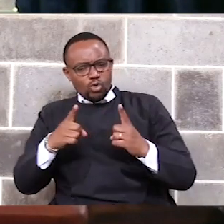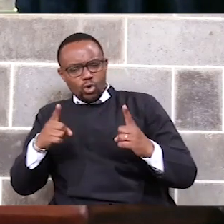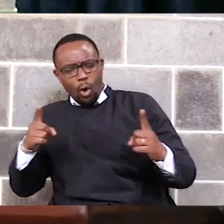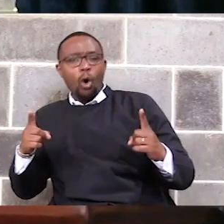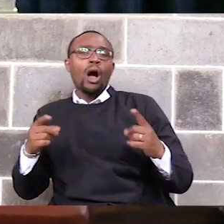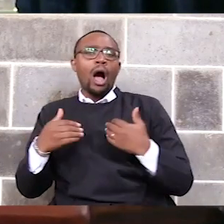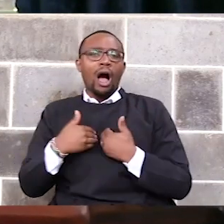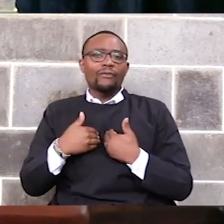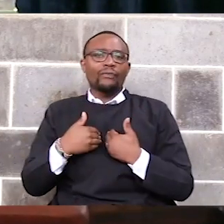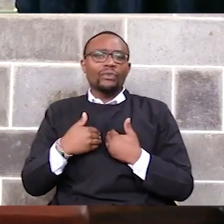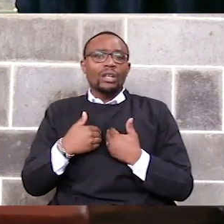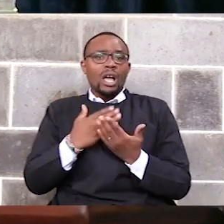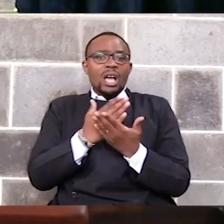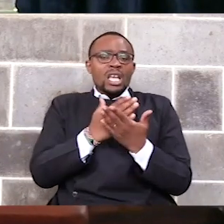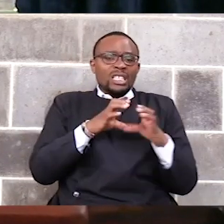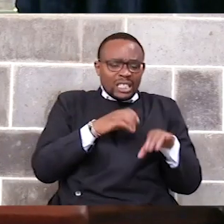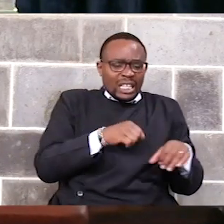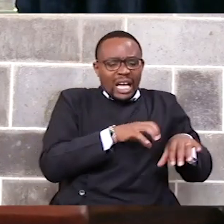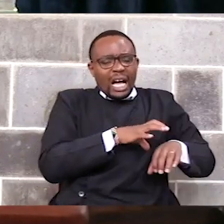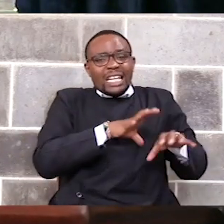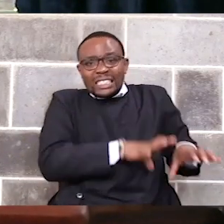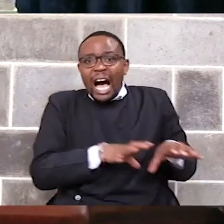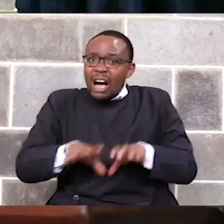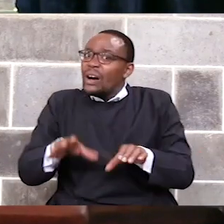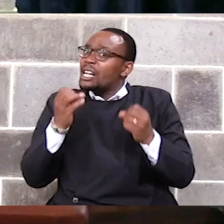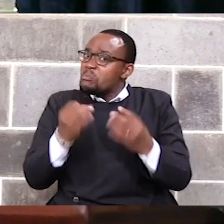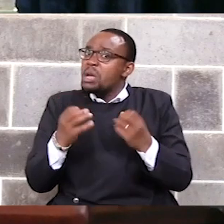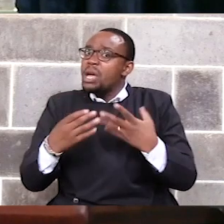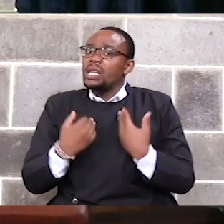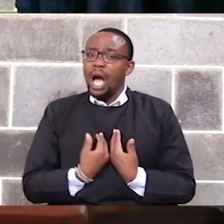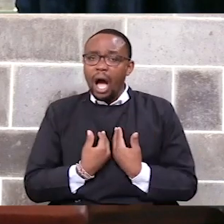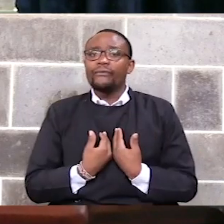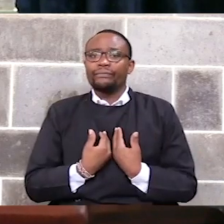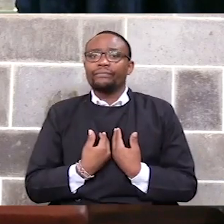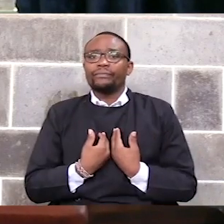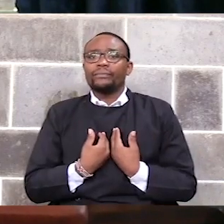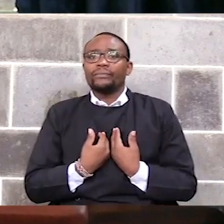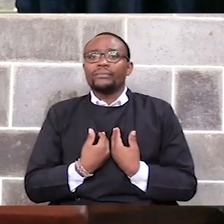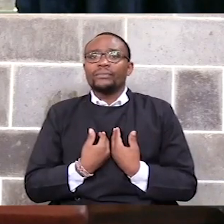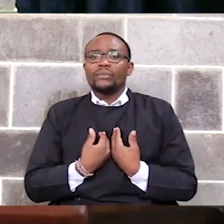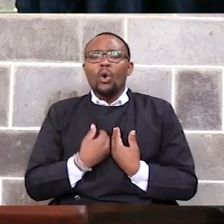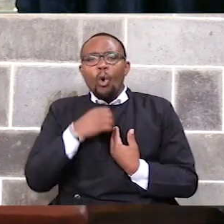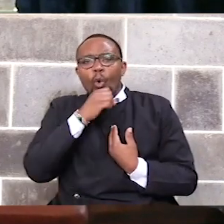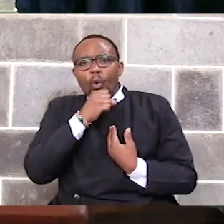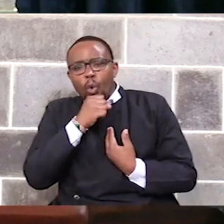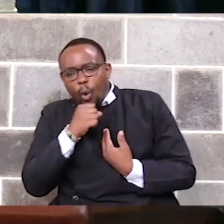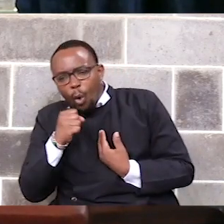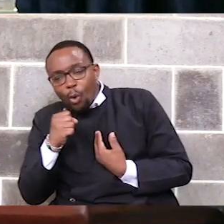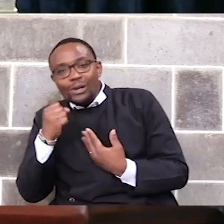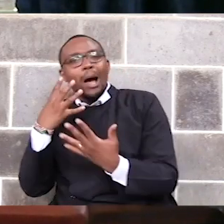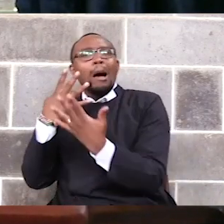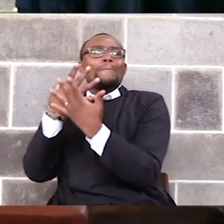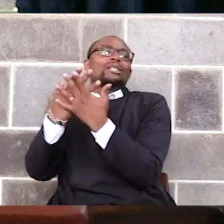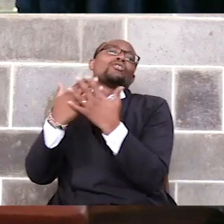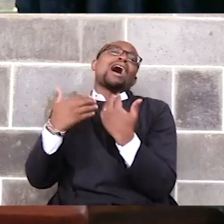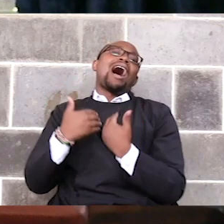times, like being boiled in hot oil, but remaining alive. Spending his old age as a prisoner in